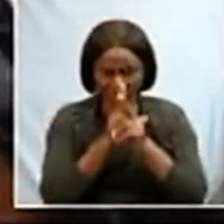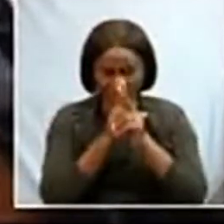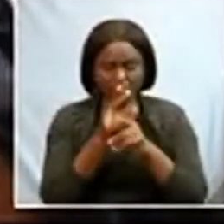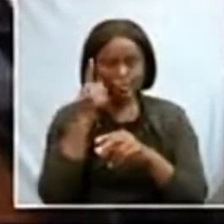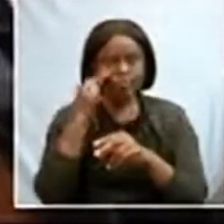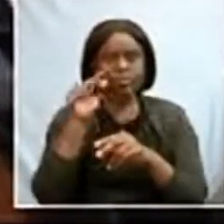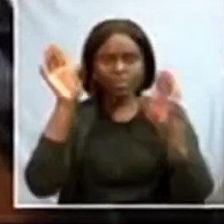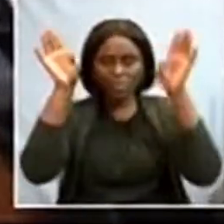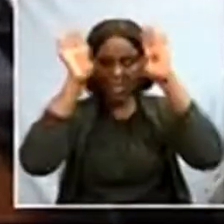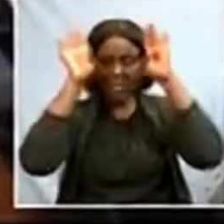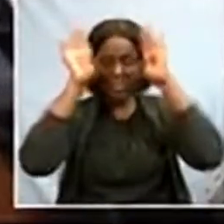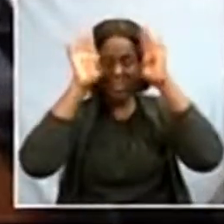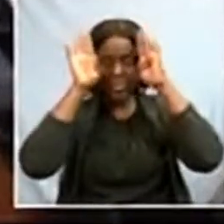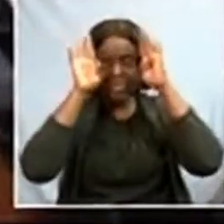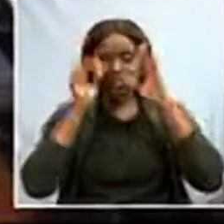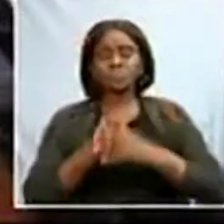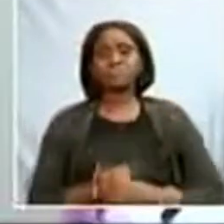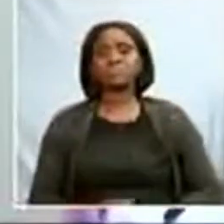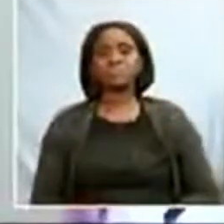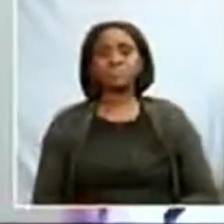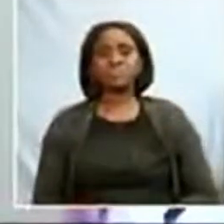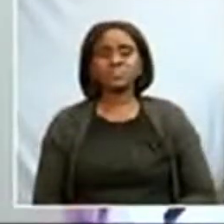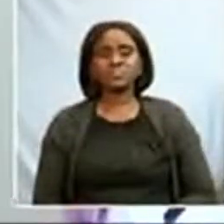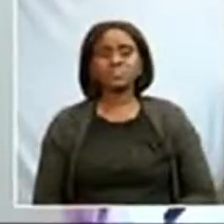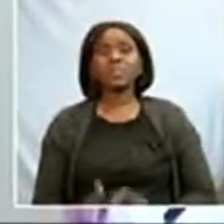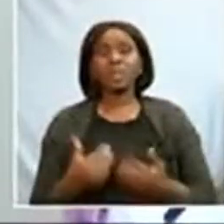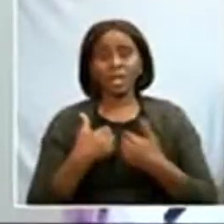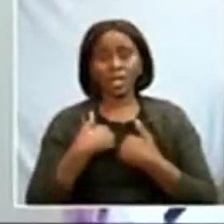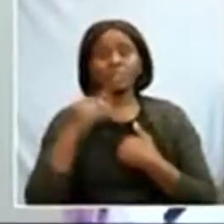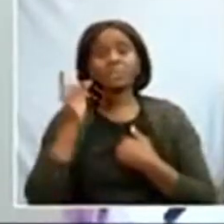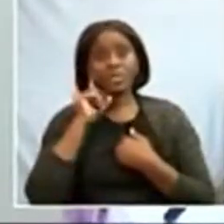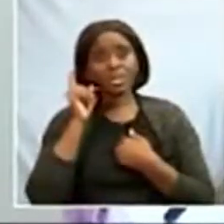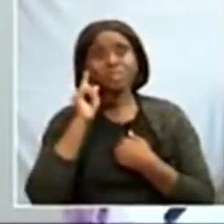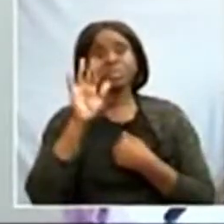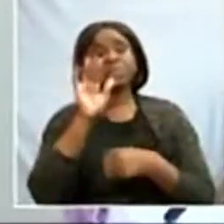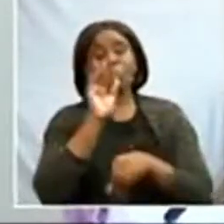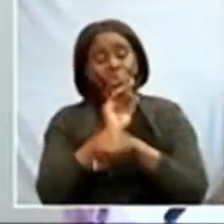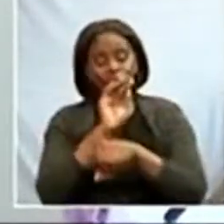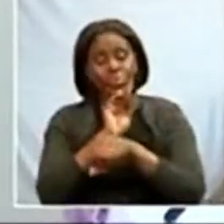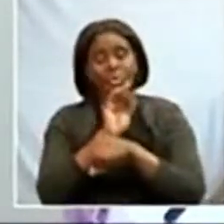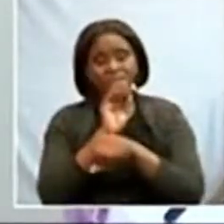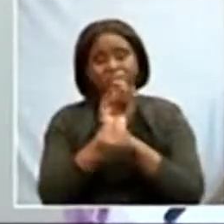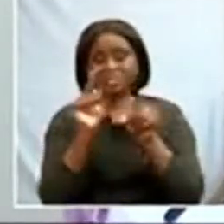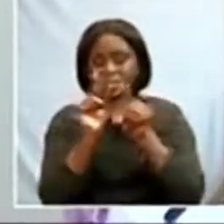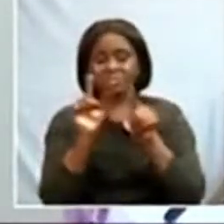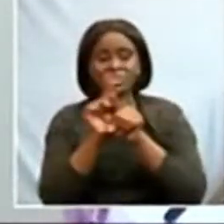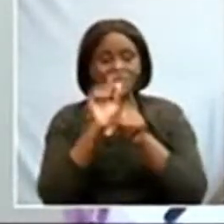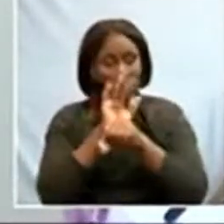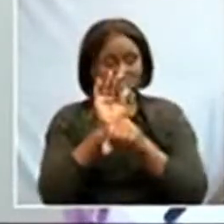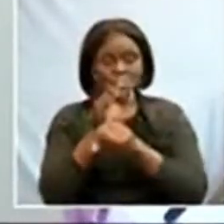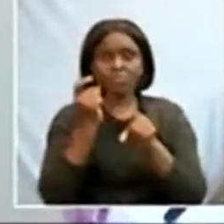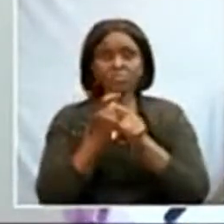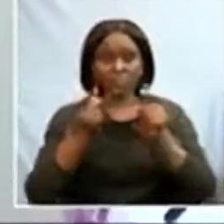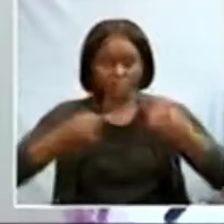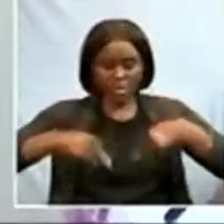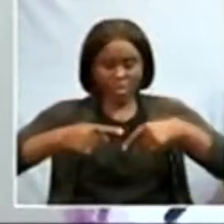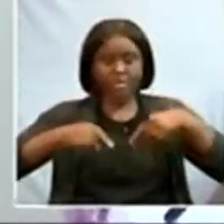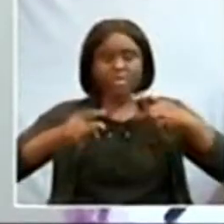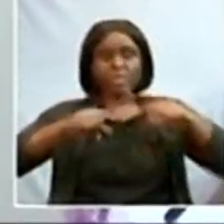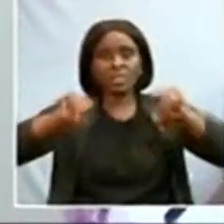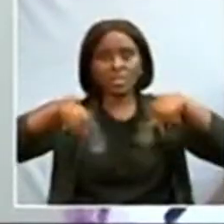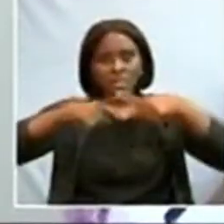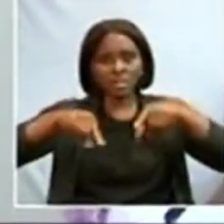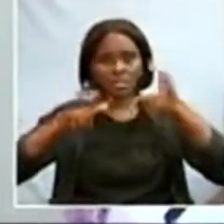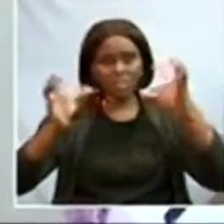for Karurush. You have heard their sentiments. Those are the sentiments that are coming from the committee. The committee